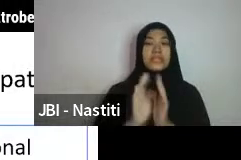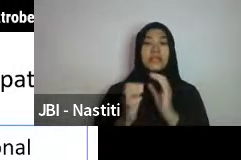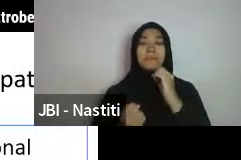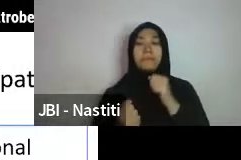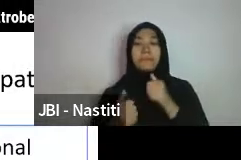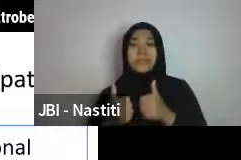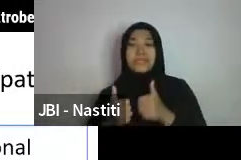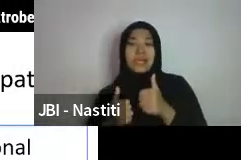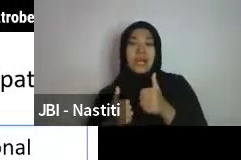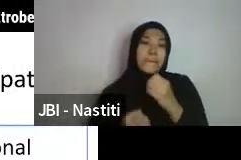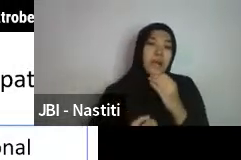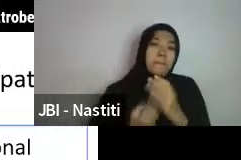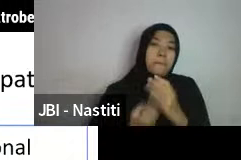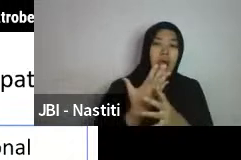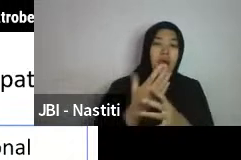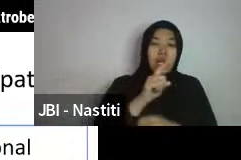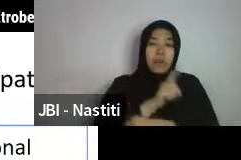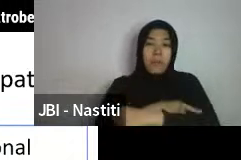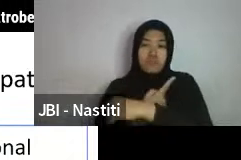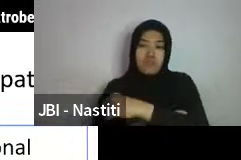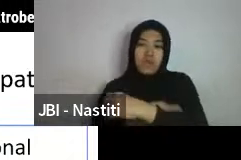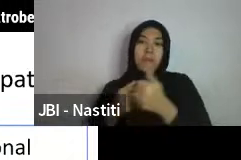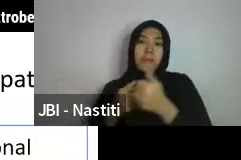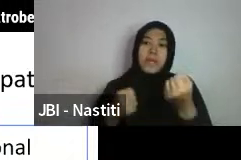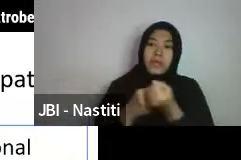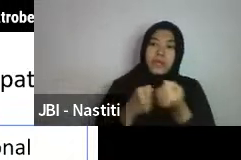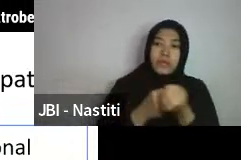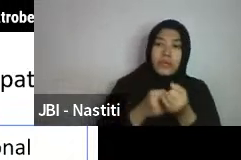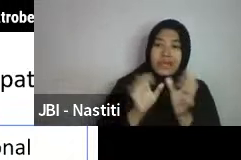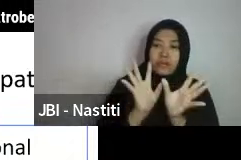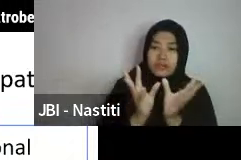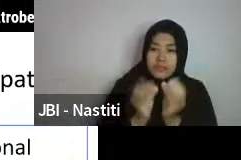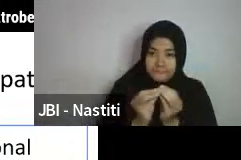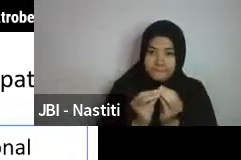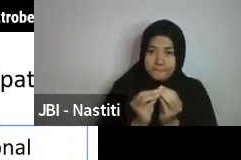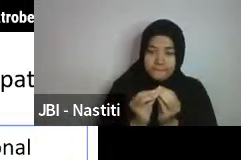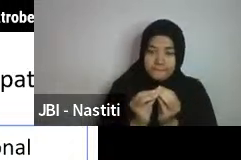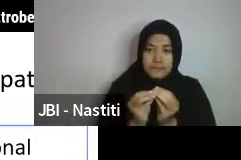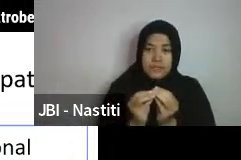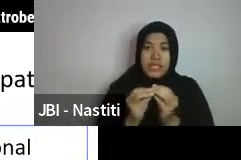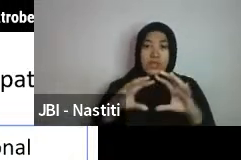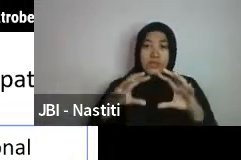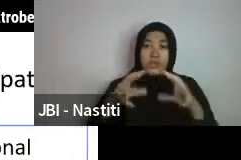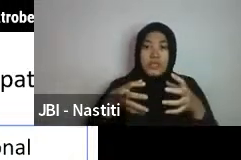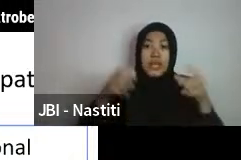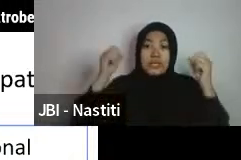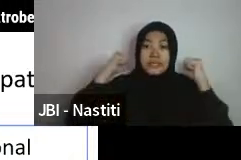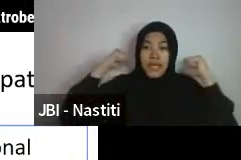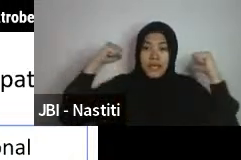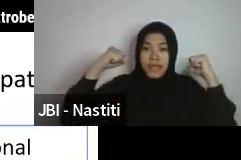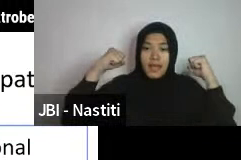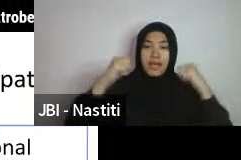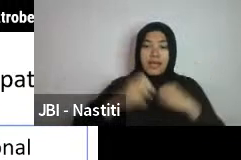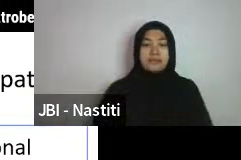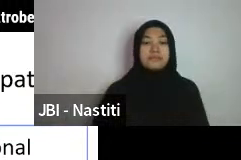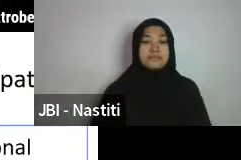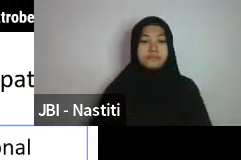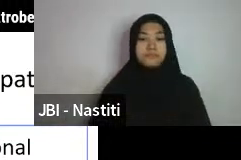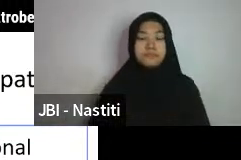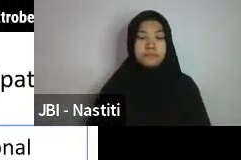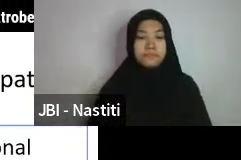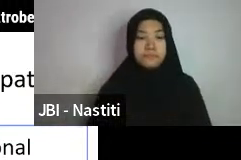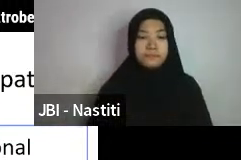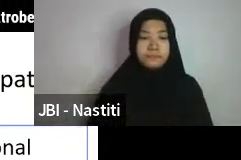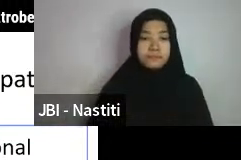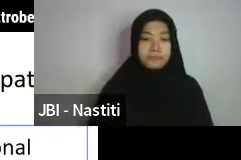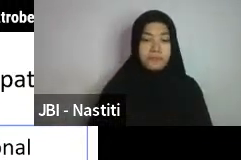preliminary findings from the survey and the interviews to a forum where we asked participants who were attending the forum just to